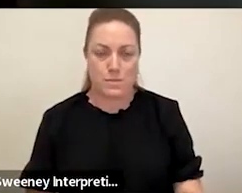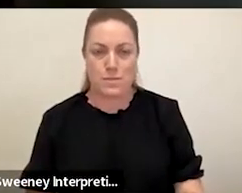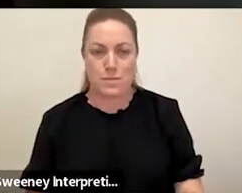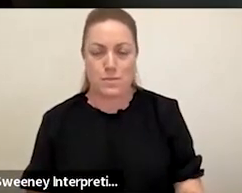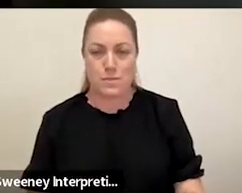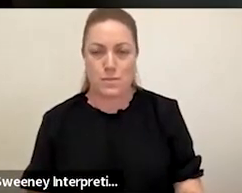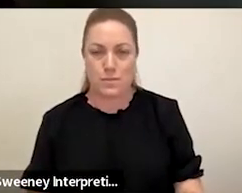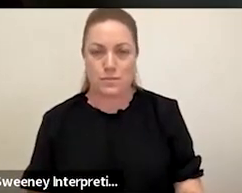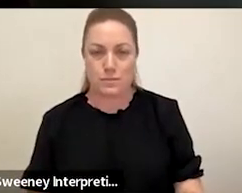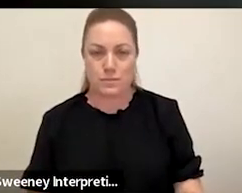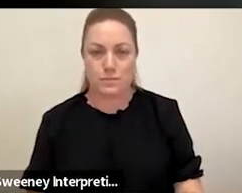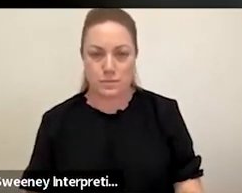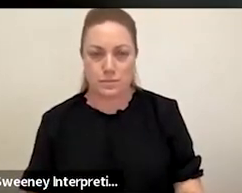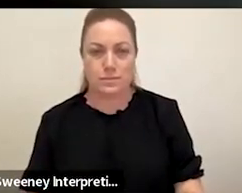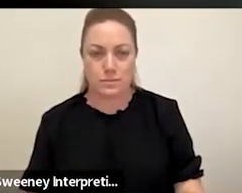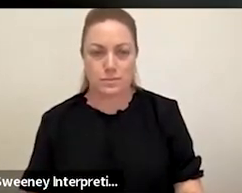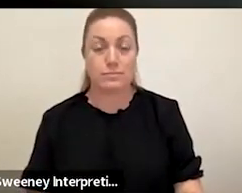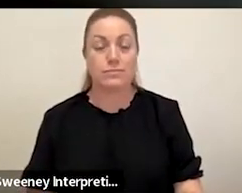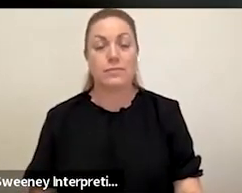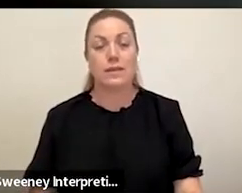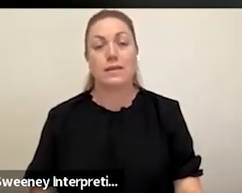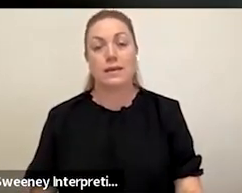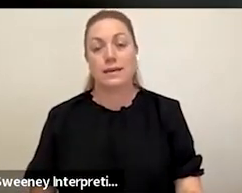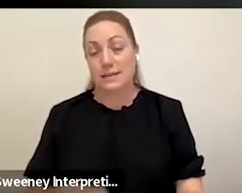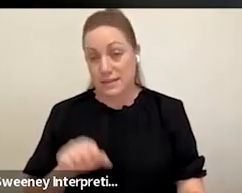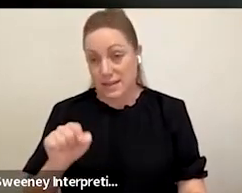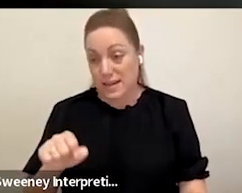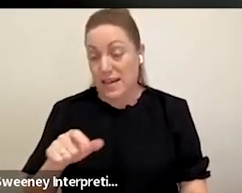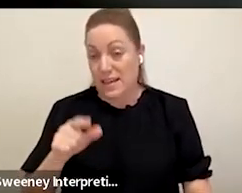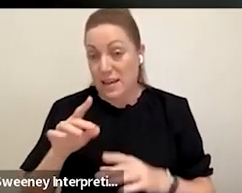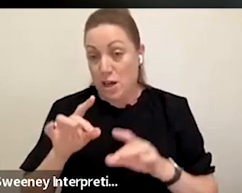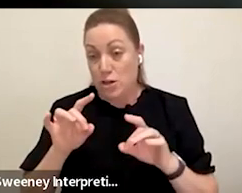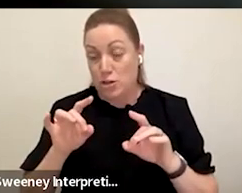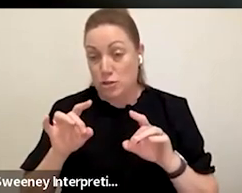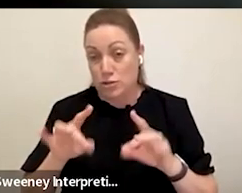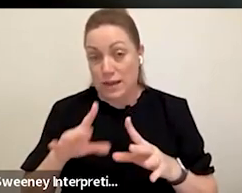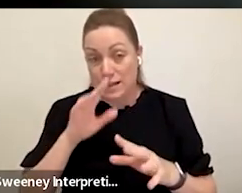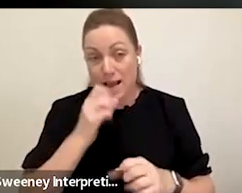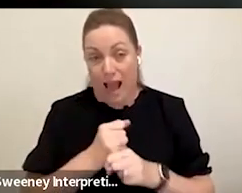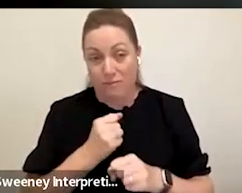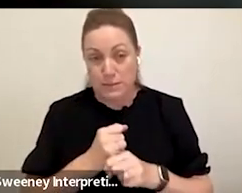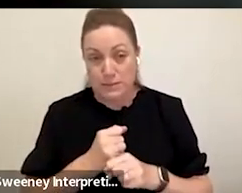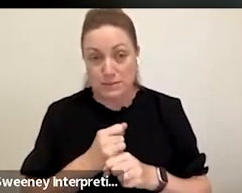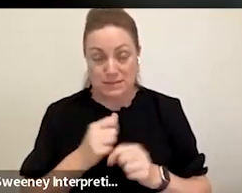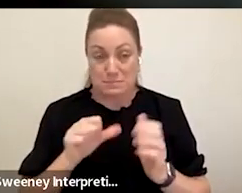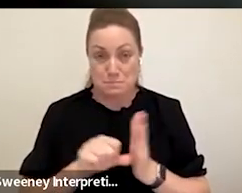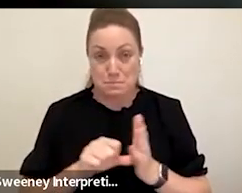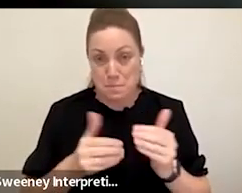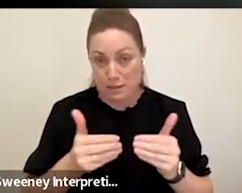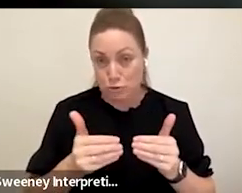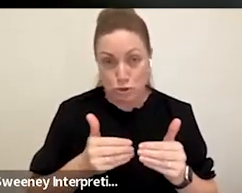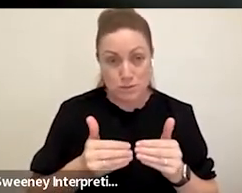And if I could chime in briefly there, the Australian government budget used to be, and it's changing slowly, but it used to